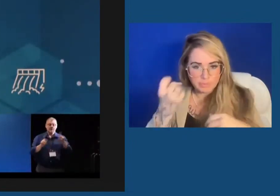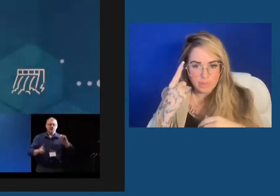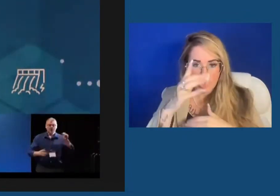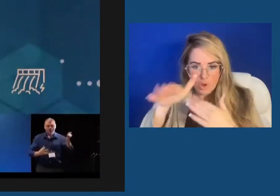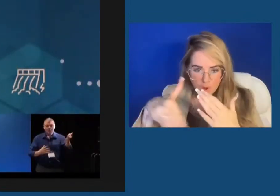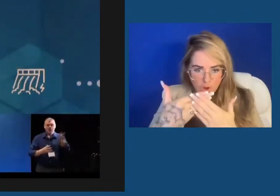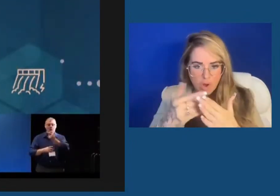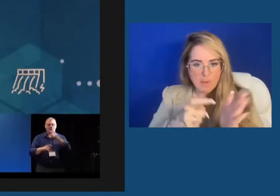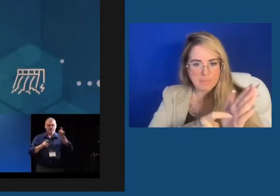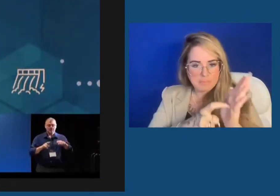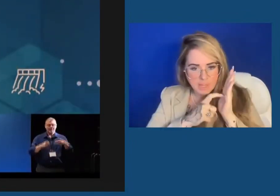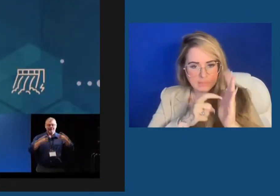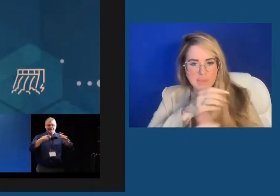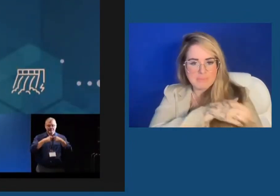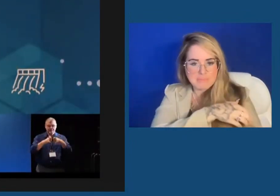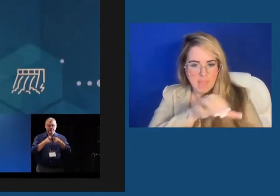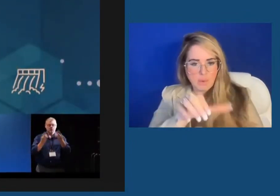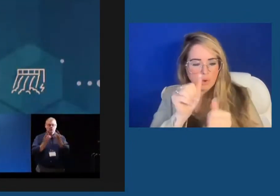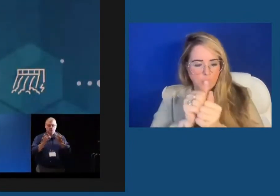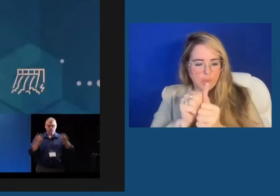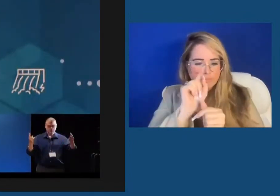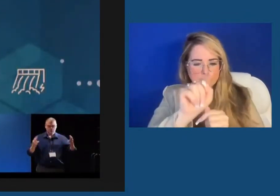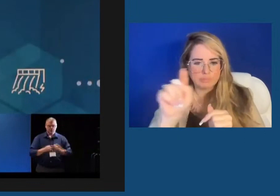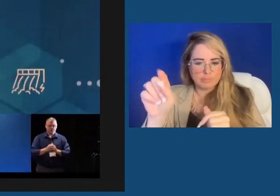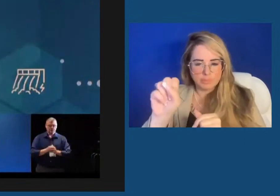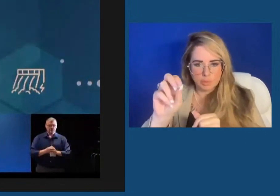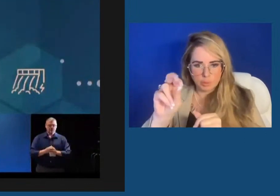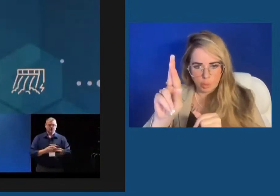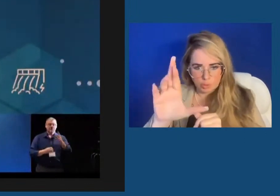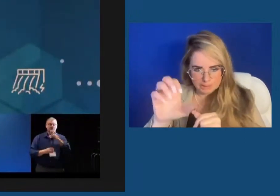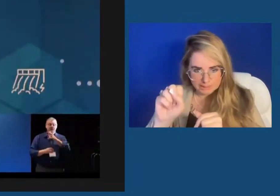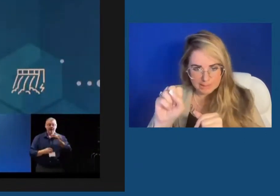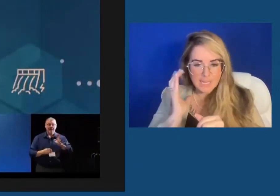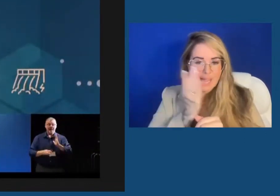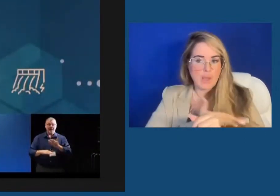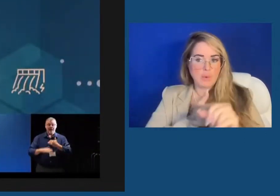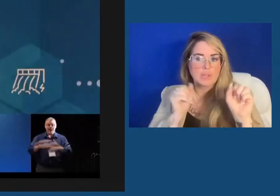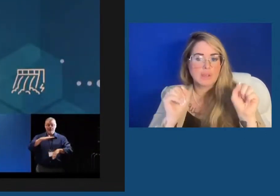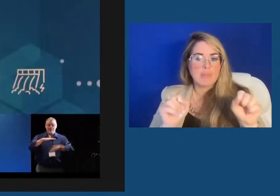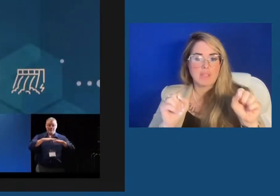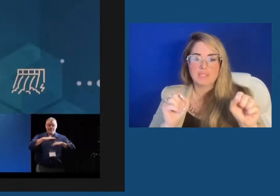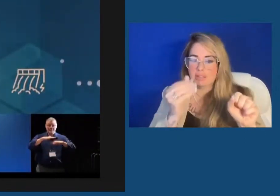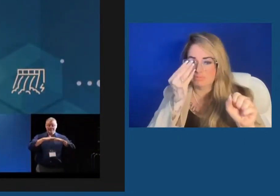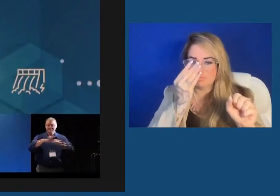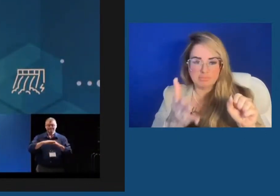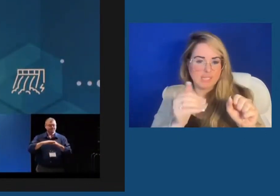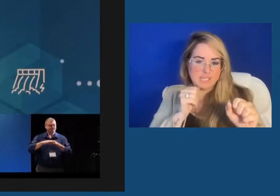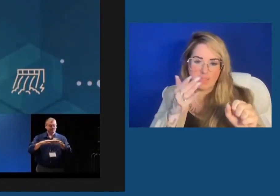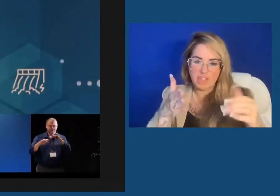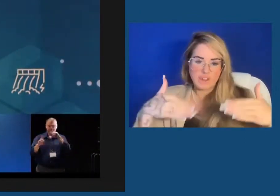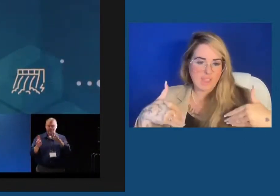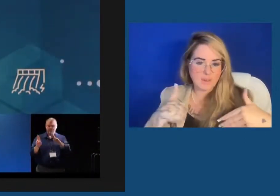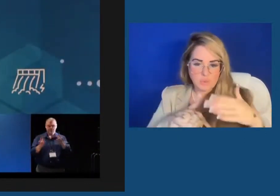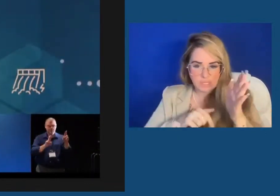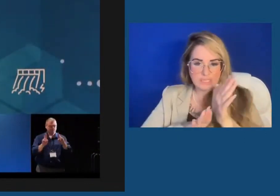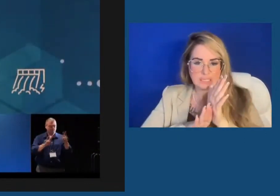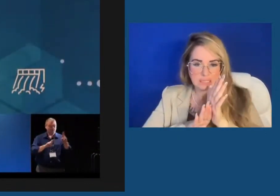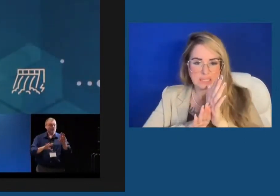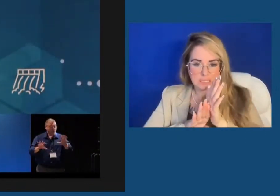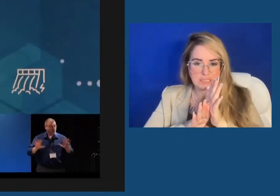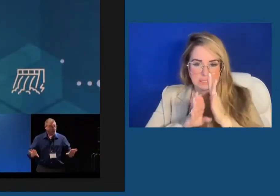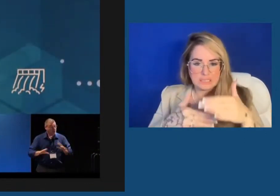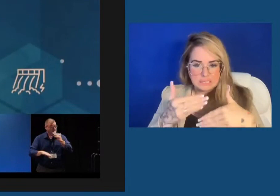be powered with sources. And our capacity, my friends, is not there right now. We're doing the best we